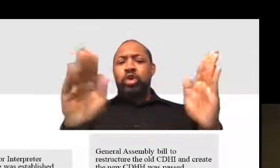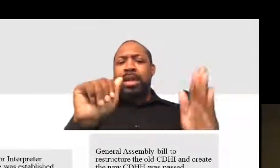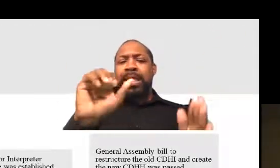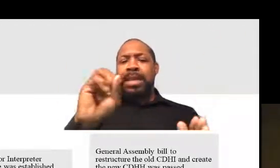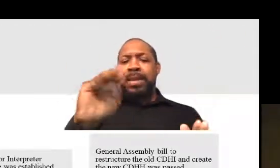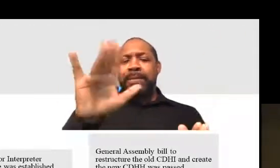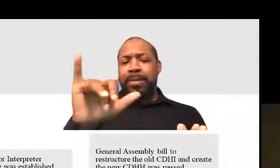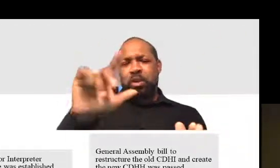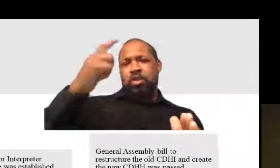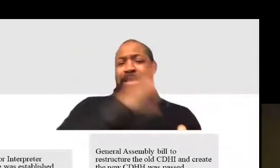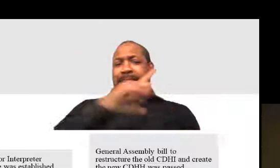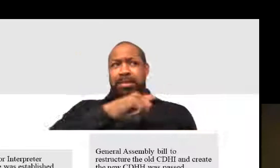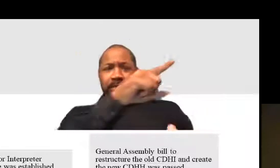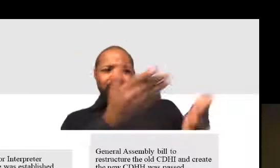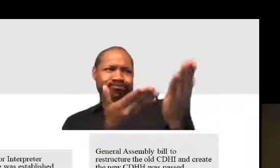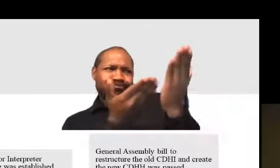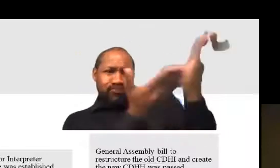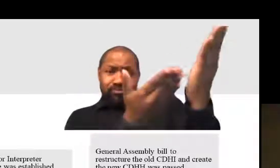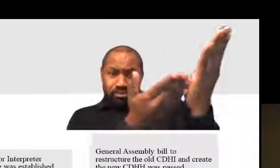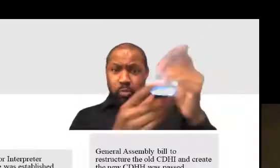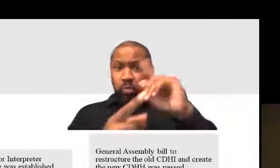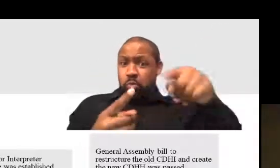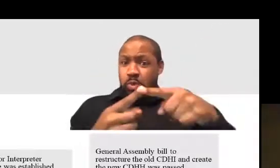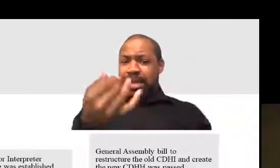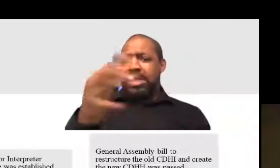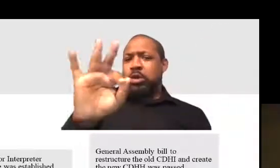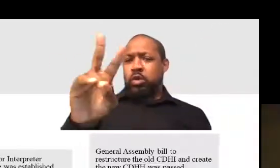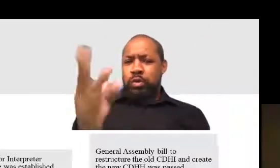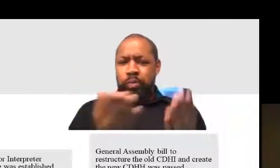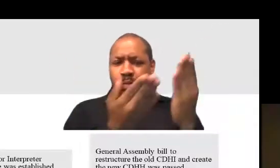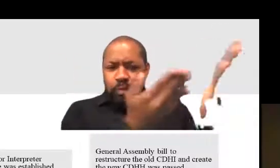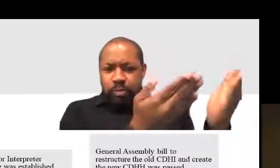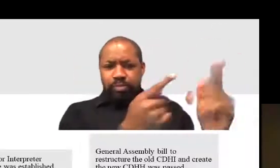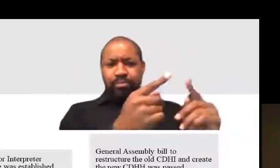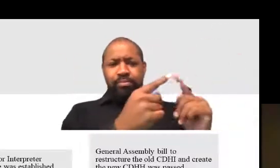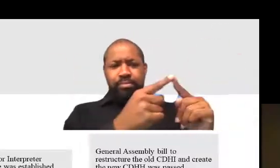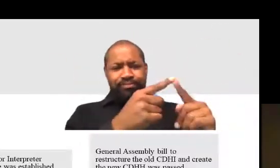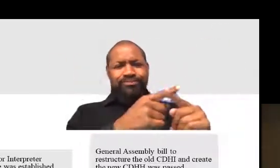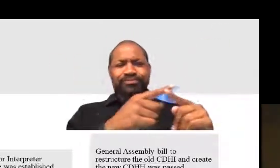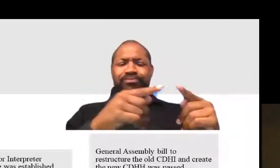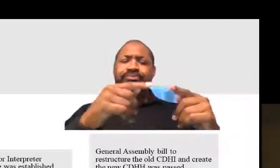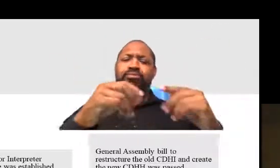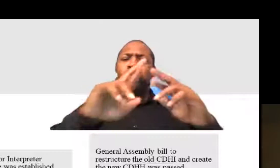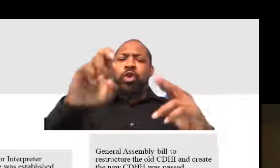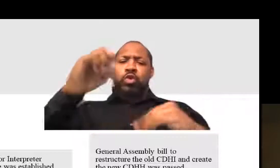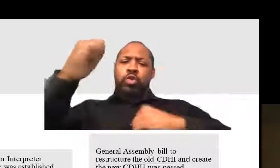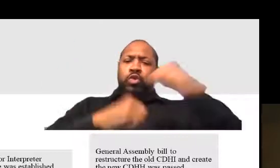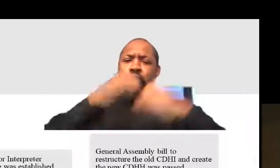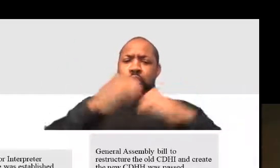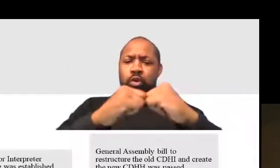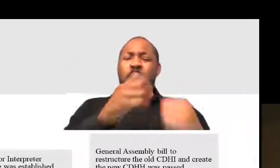needed. And they wanted to put it to the state, to the General Assembly legislature. And that was introduced